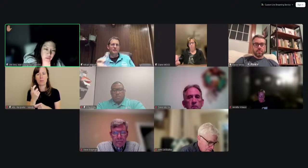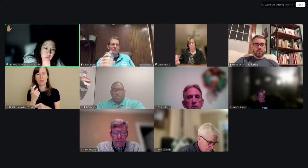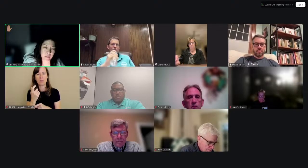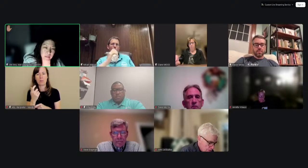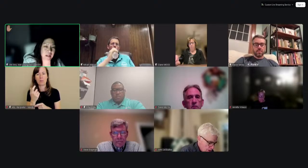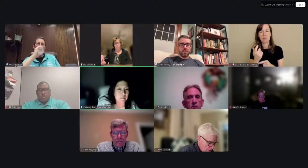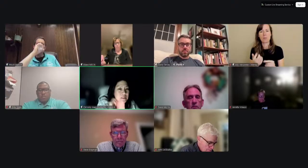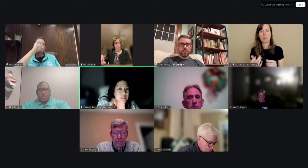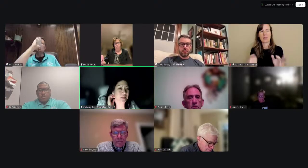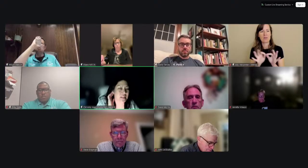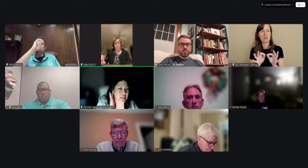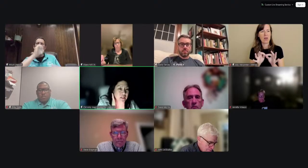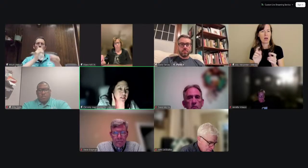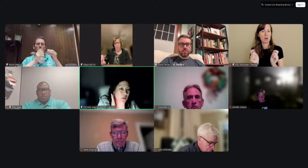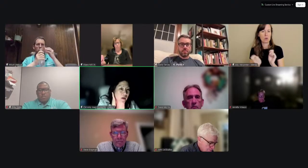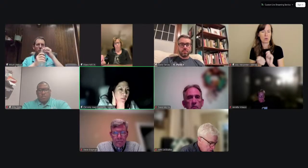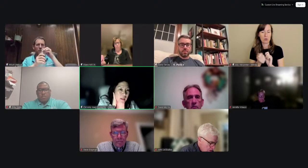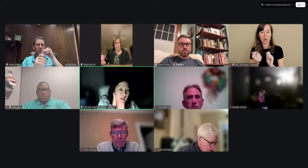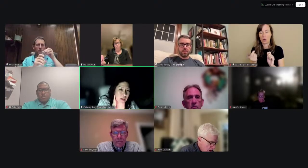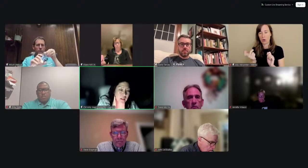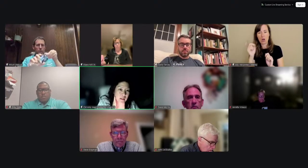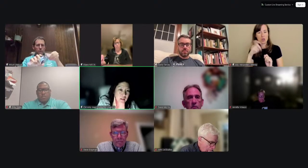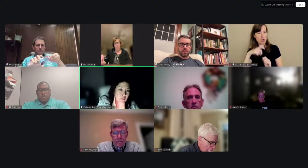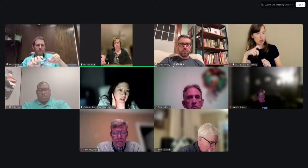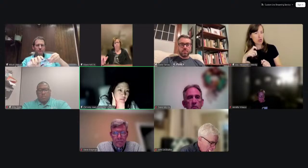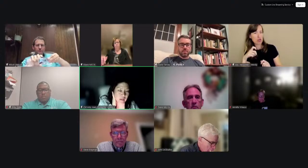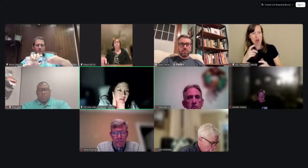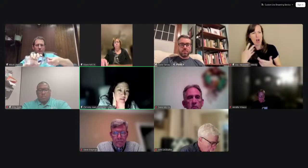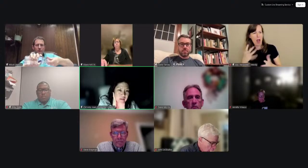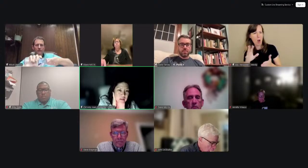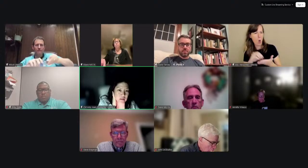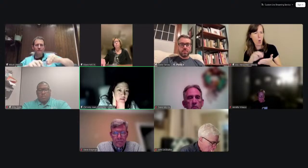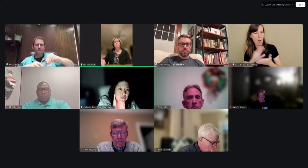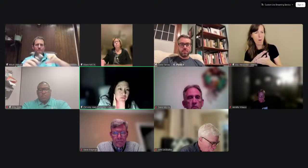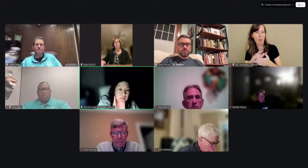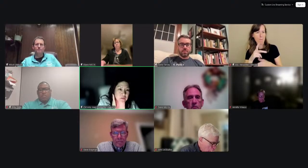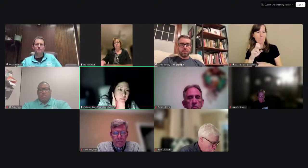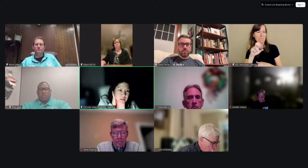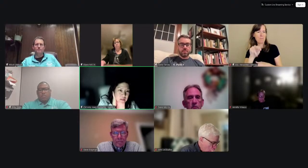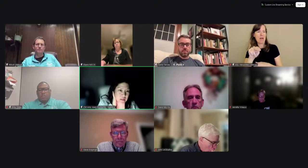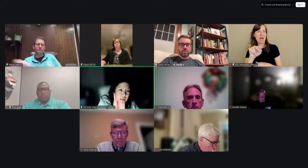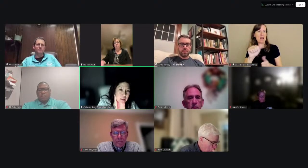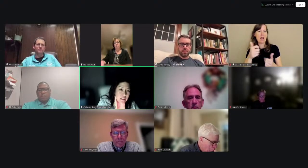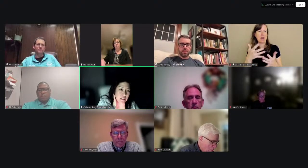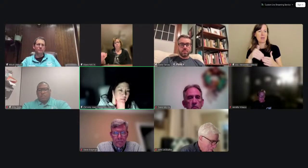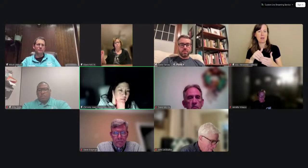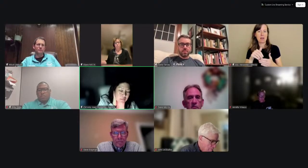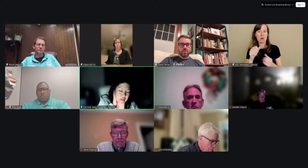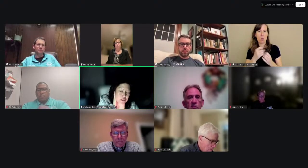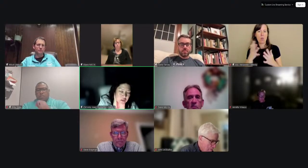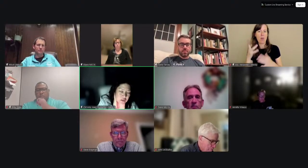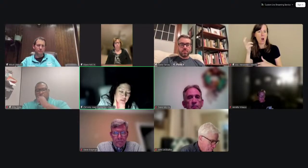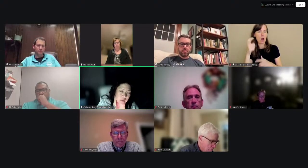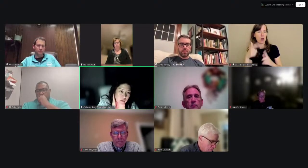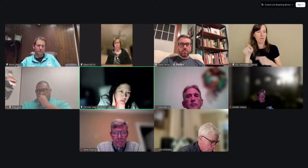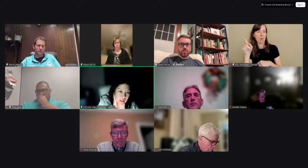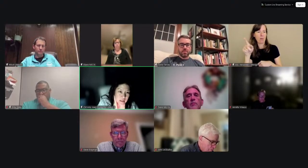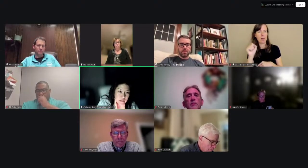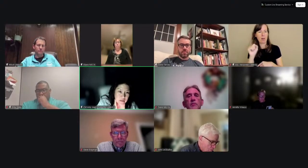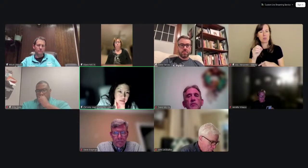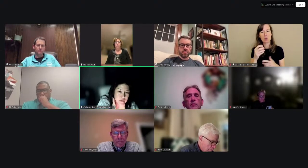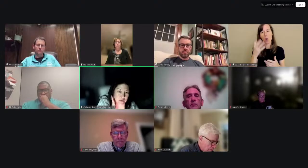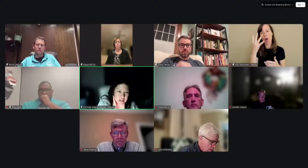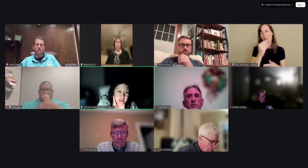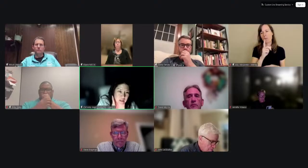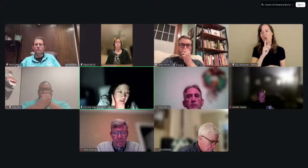should. So, I mean, but just because he's not here, so I don't want to pen anything in without having heard from him. So penciling it in, I'm pretty sure he'll be on board when